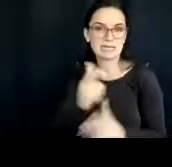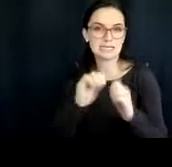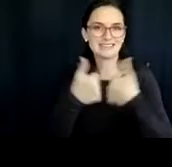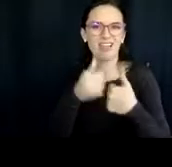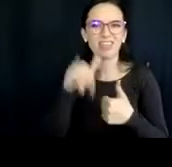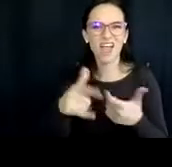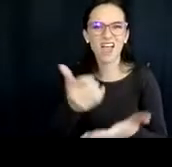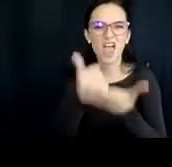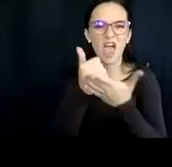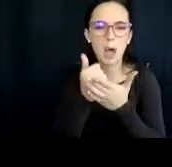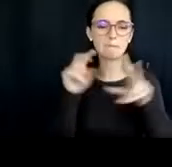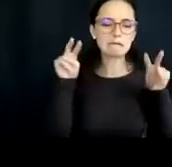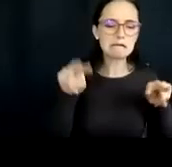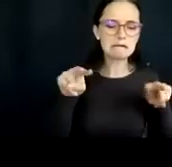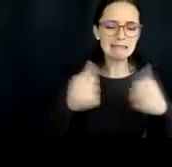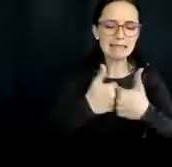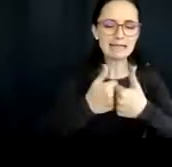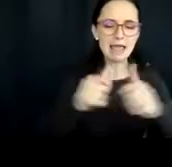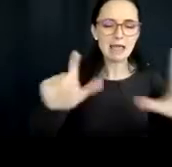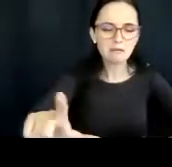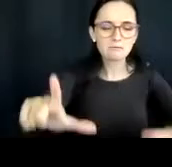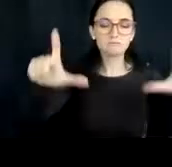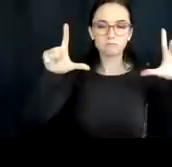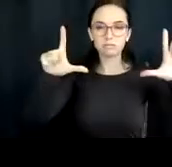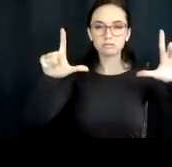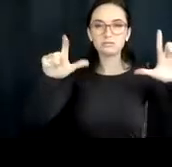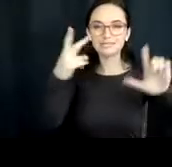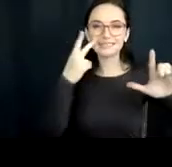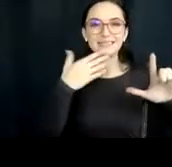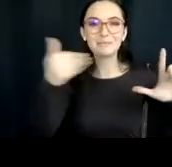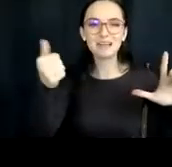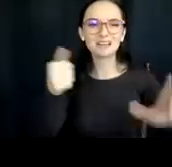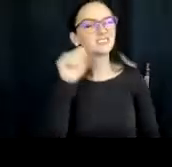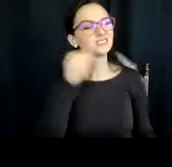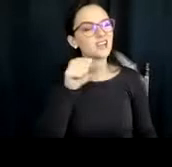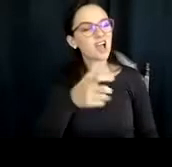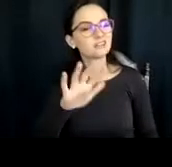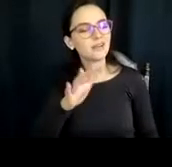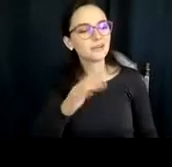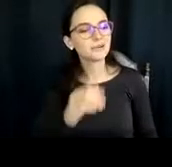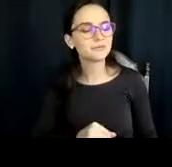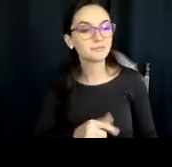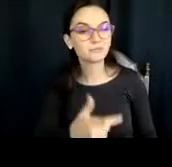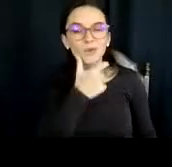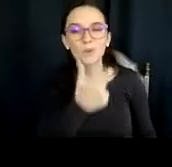right? Yeah, it can, it's almost like watching a